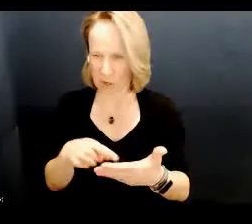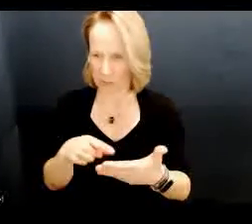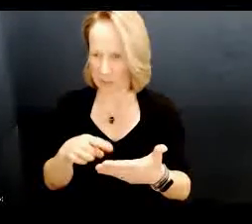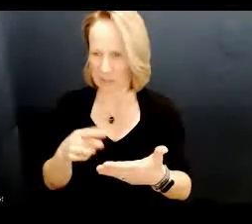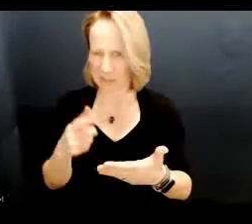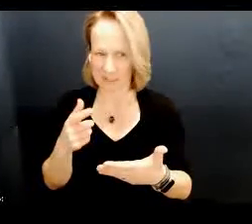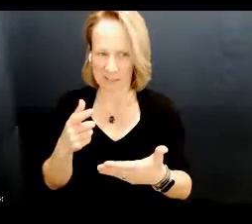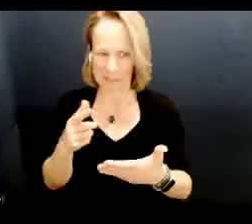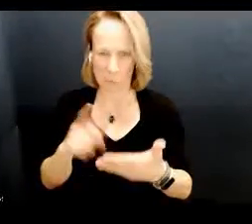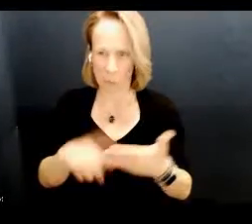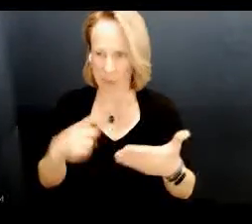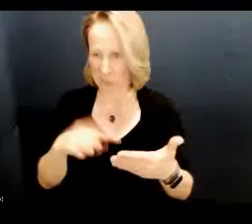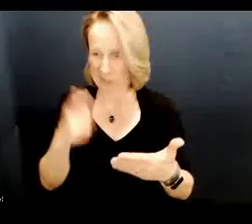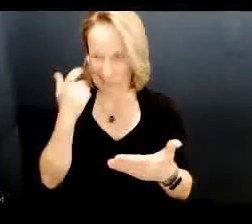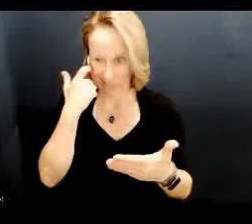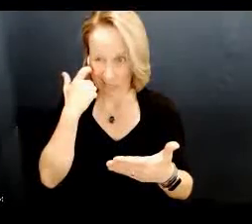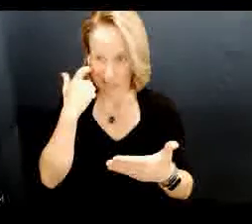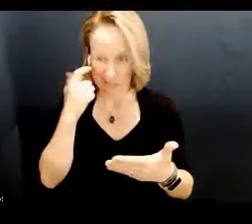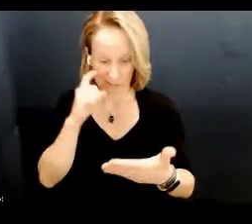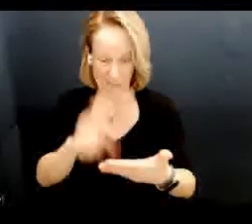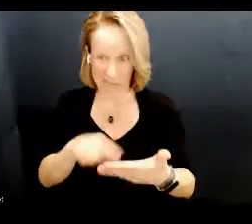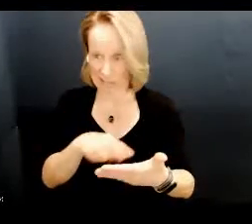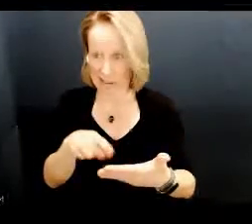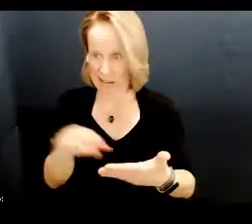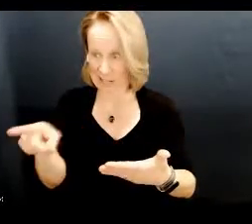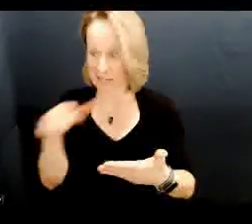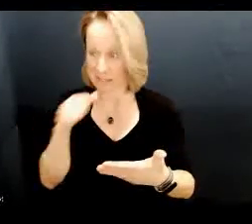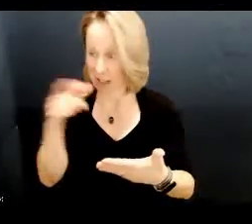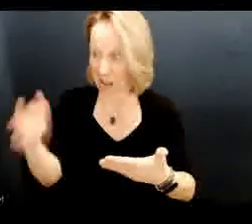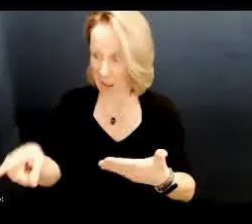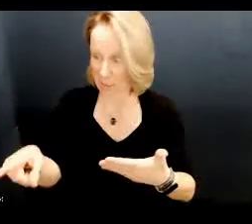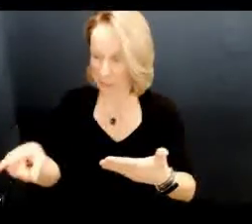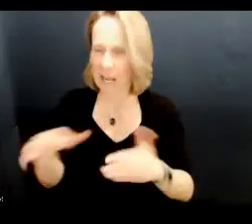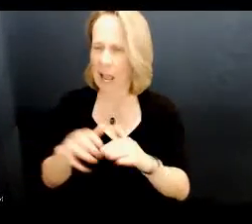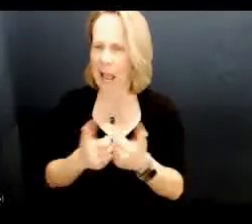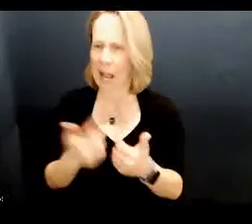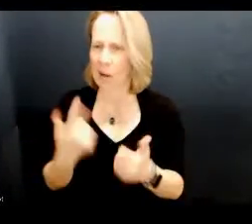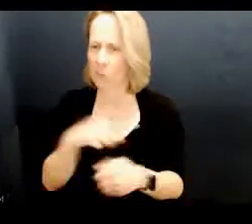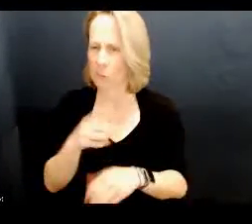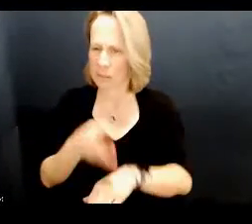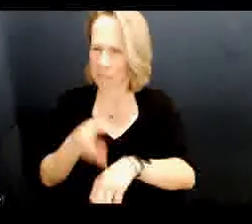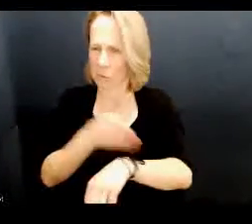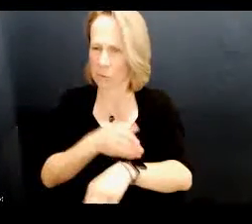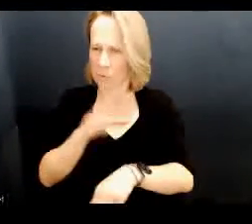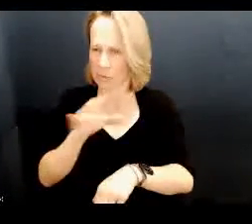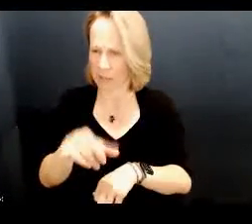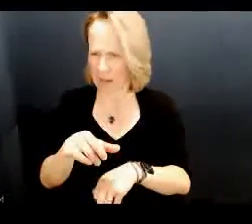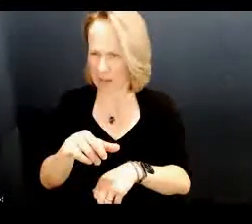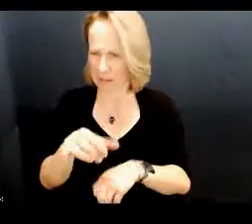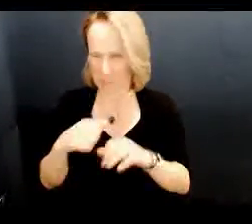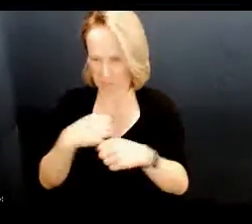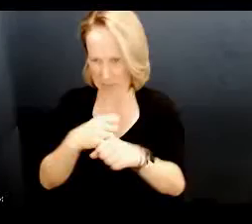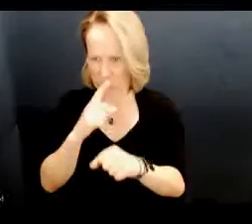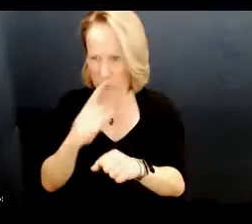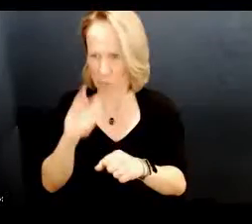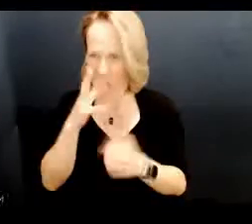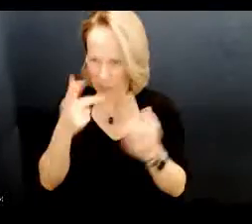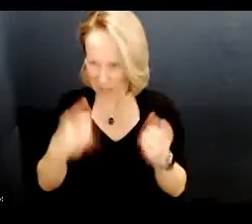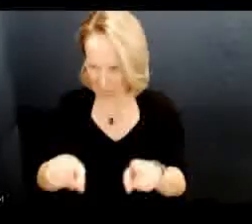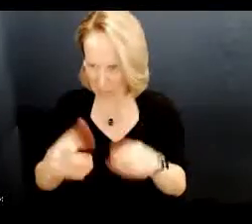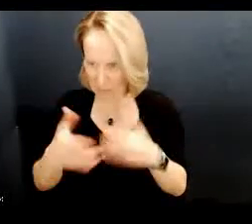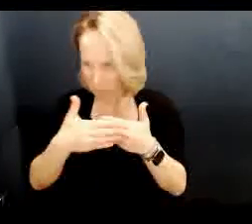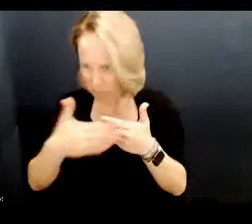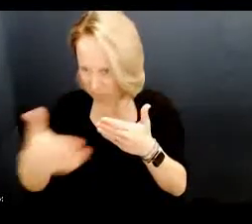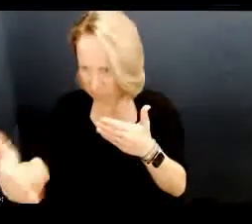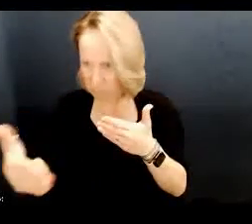identified and it's not happening. So how are we going to improve that? How are we going to make sure that it's happening this time around? And